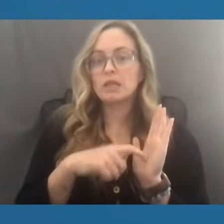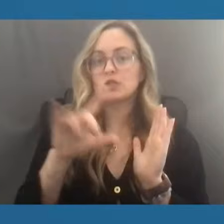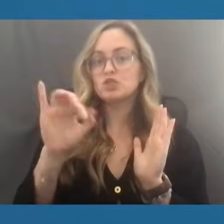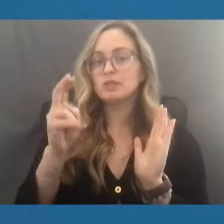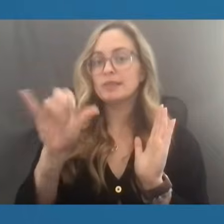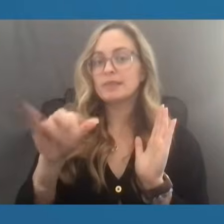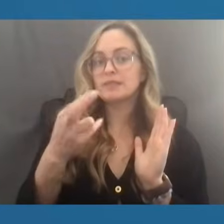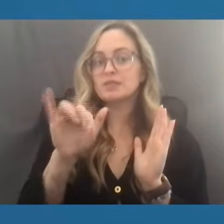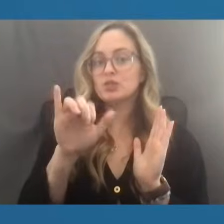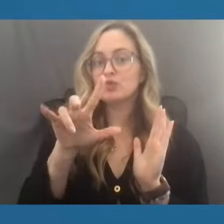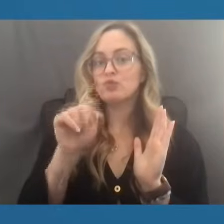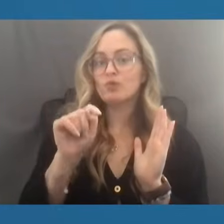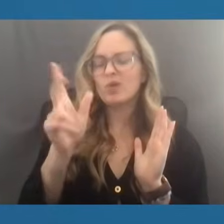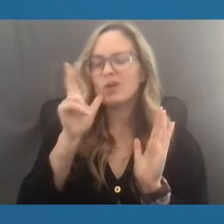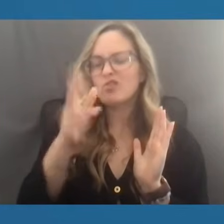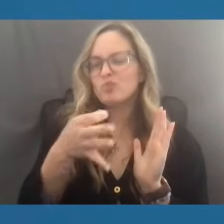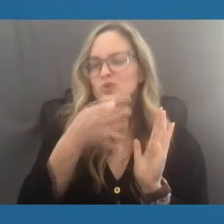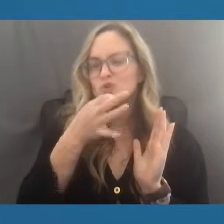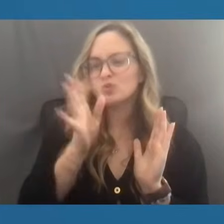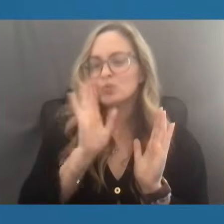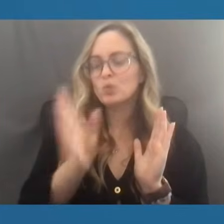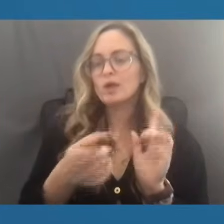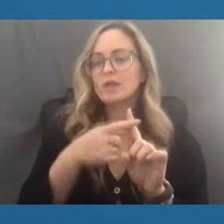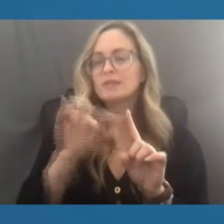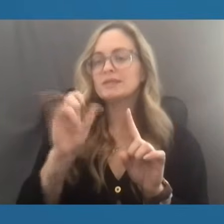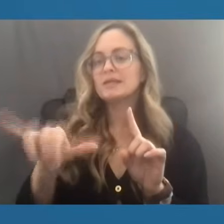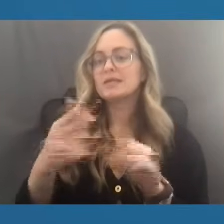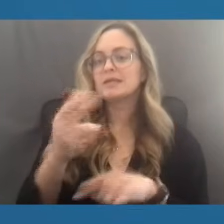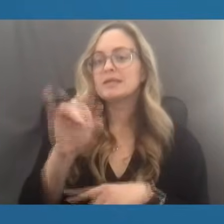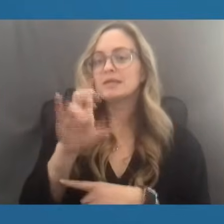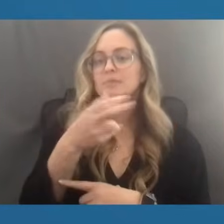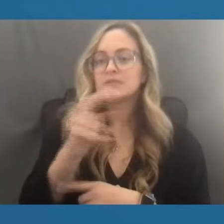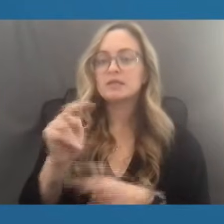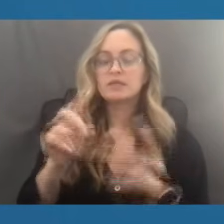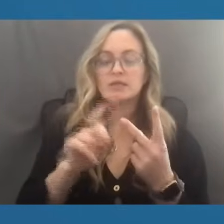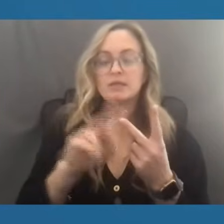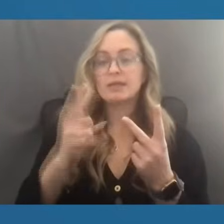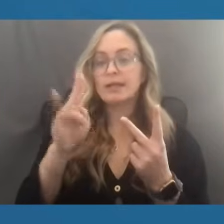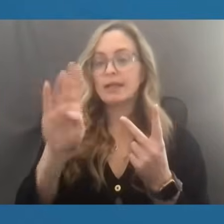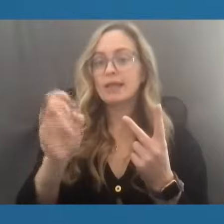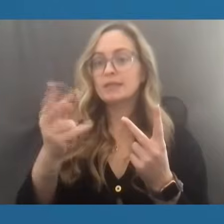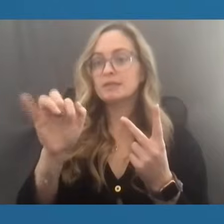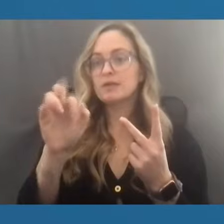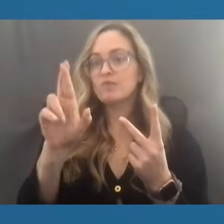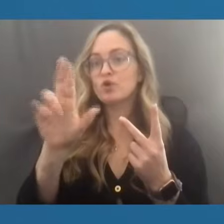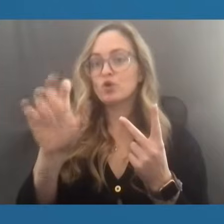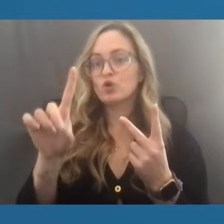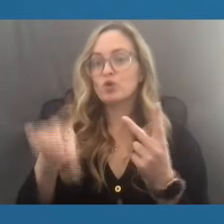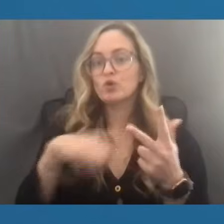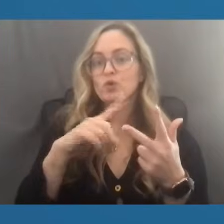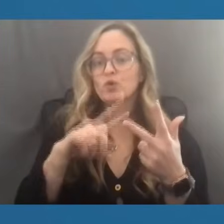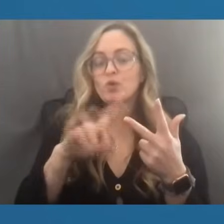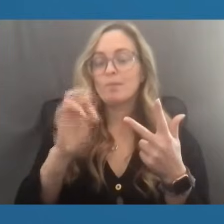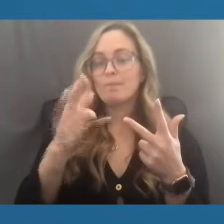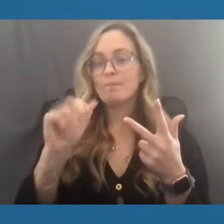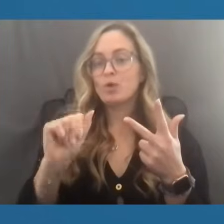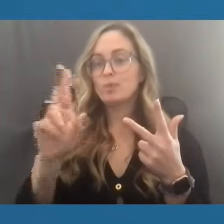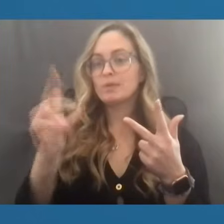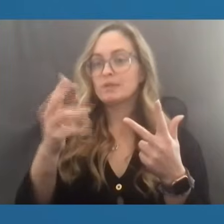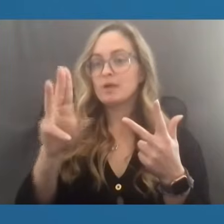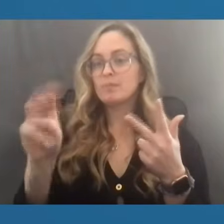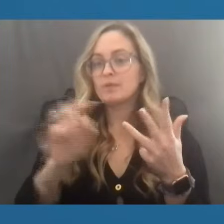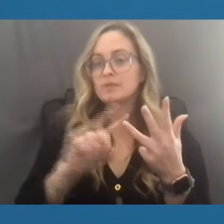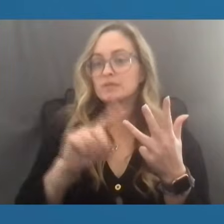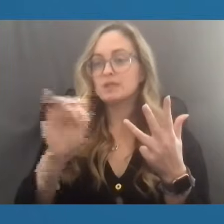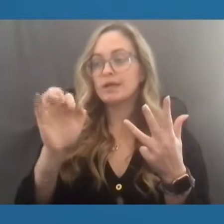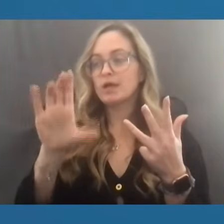you'll be hearing from her shortly, Stacy Gibson, Kate Sanford, Barbara Thomas, Eric